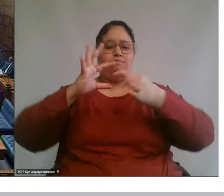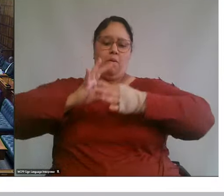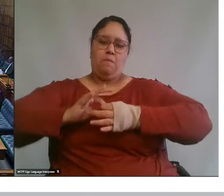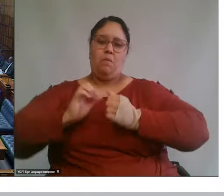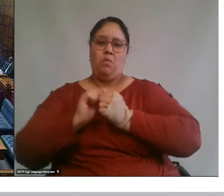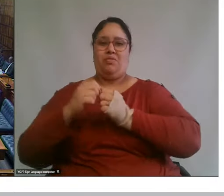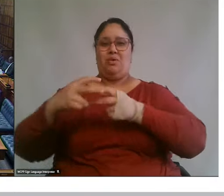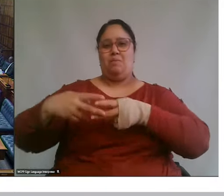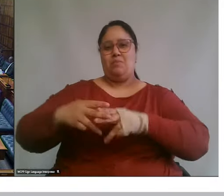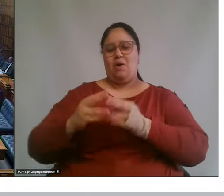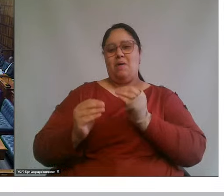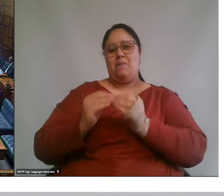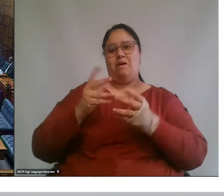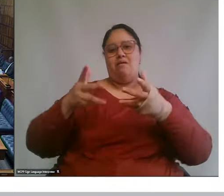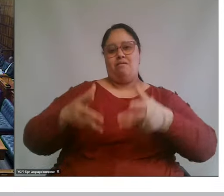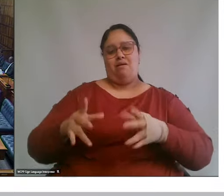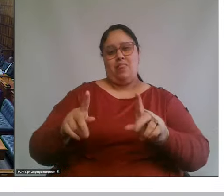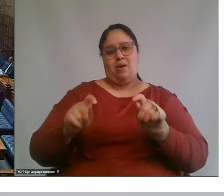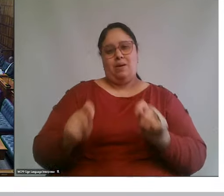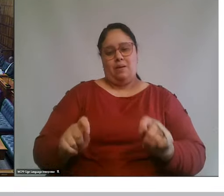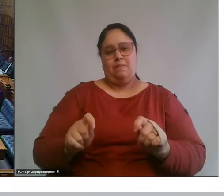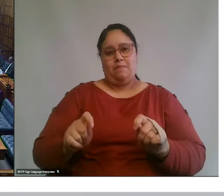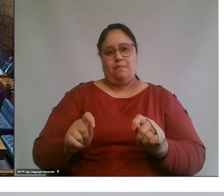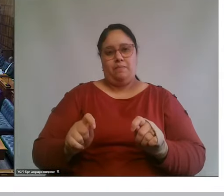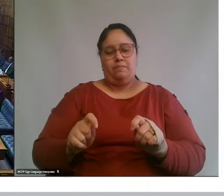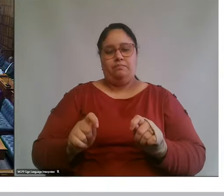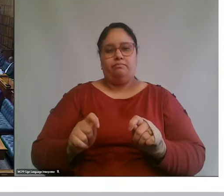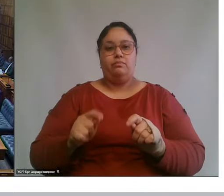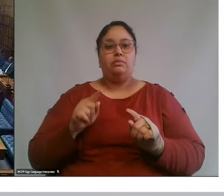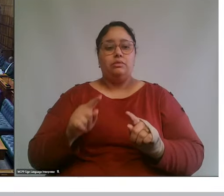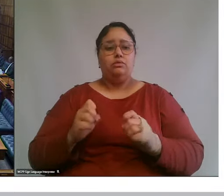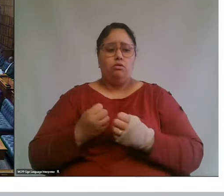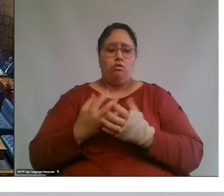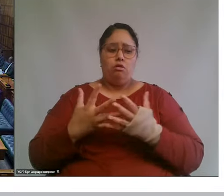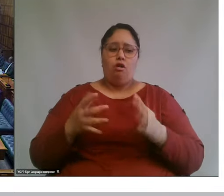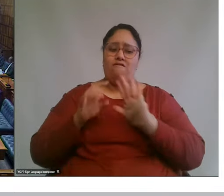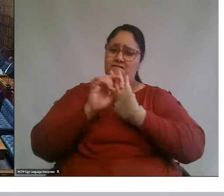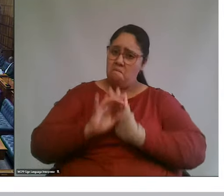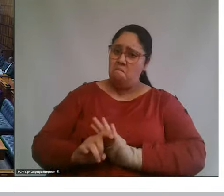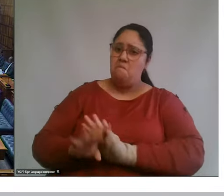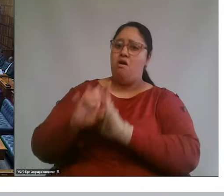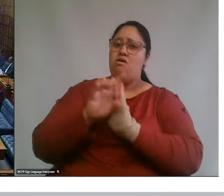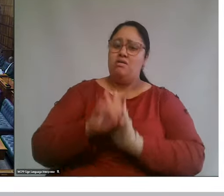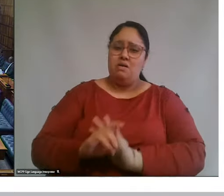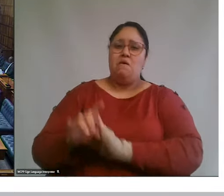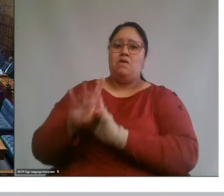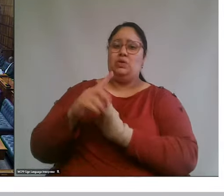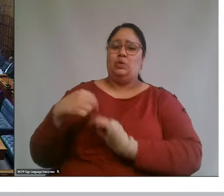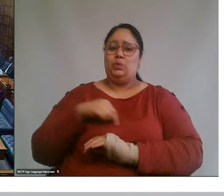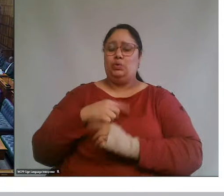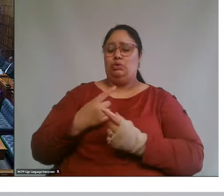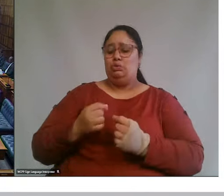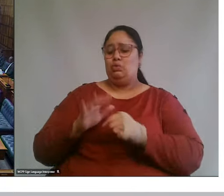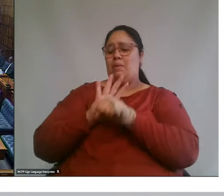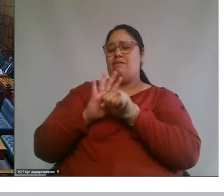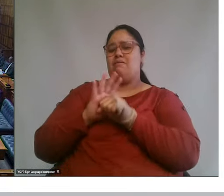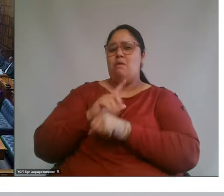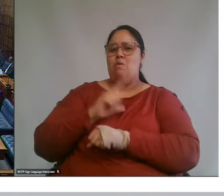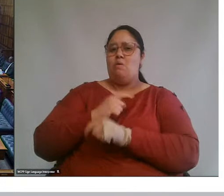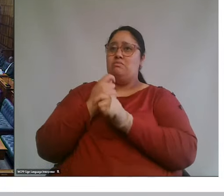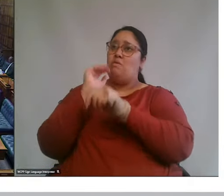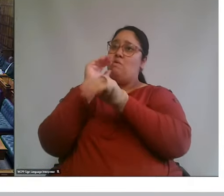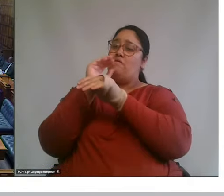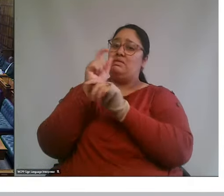products made in the cape um and we put a lot of marketing behind that so that exporters